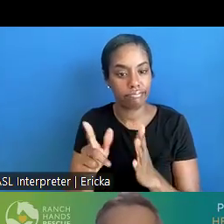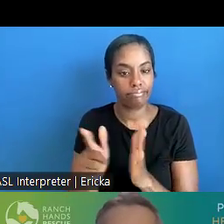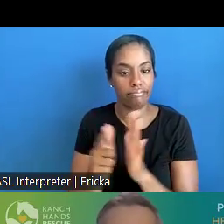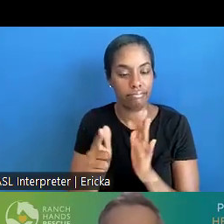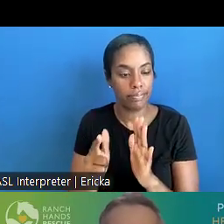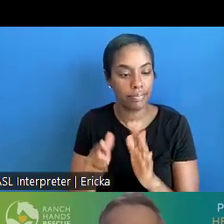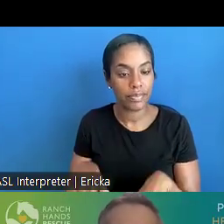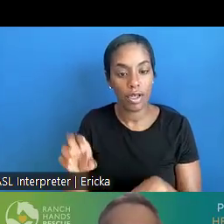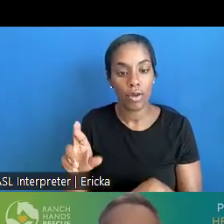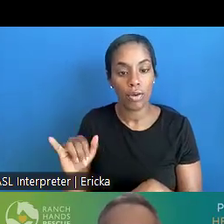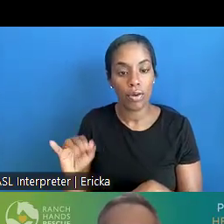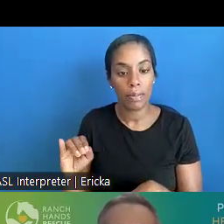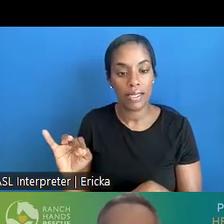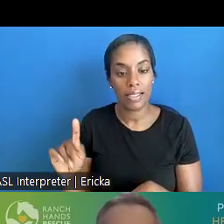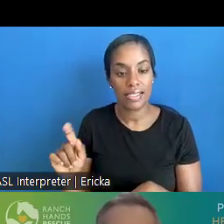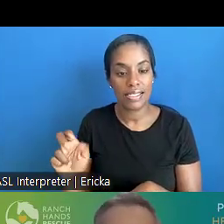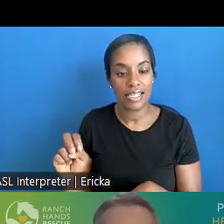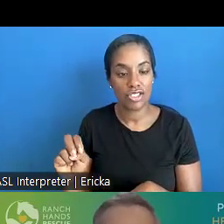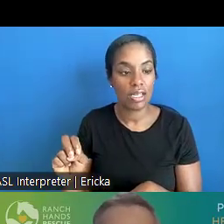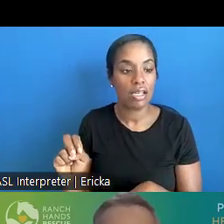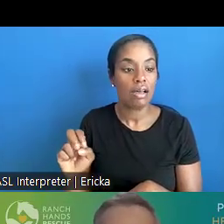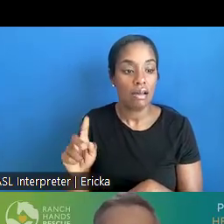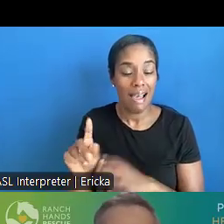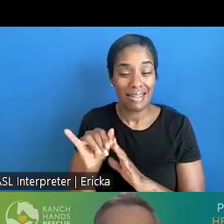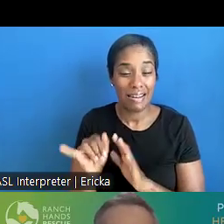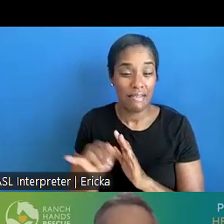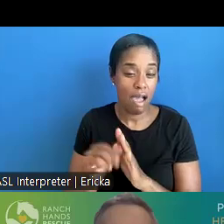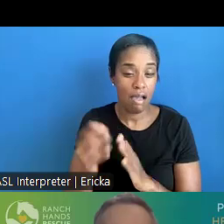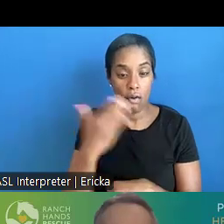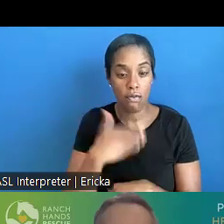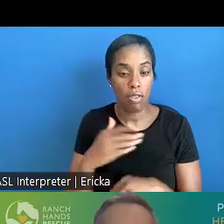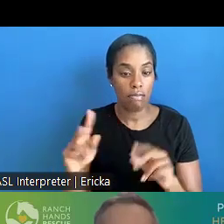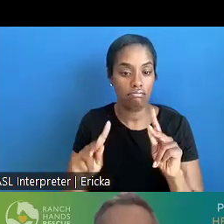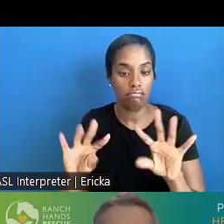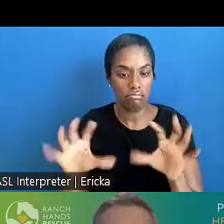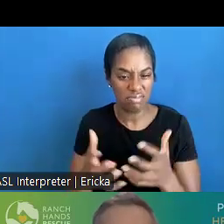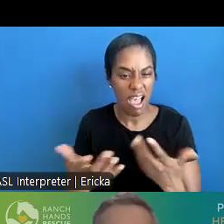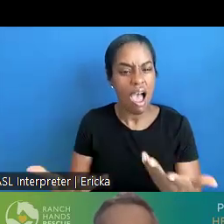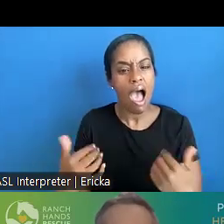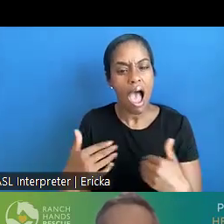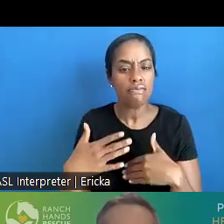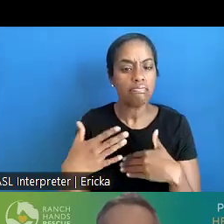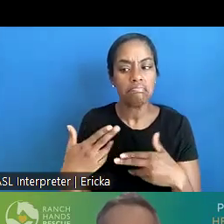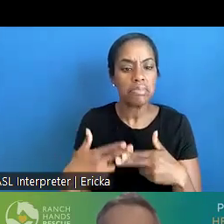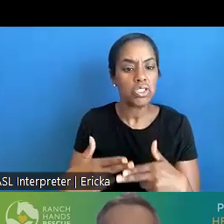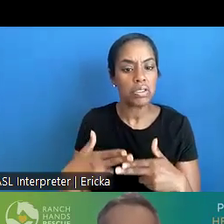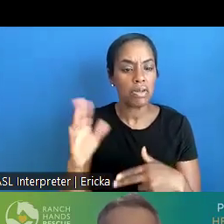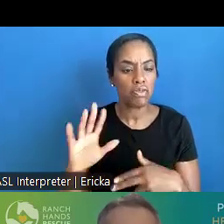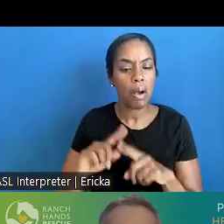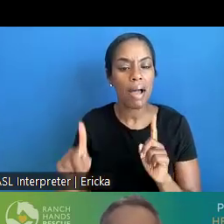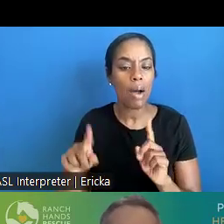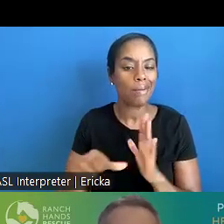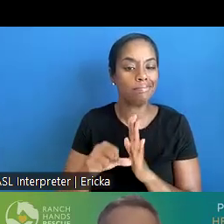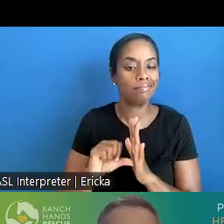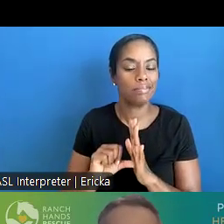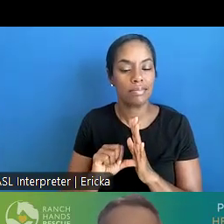overlooked populations. I've touched on a lot of these before, but what I want to highlight from this slide that's perhaps different than what people